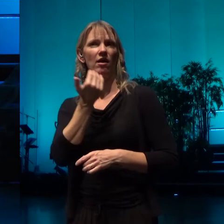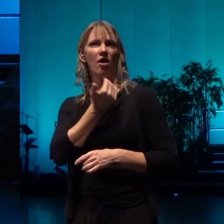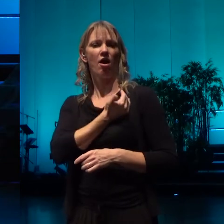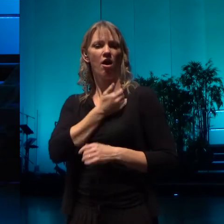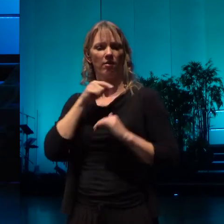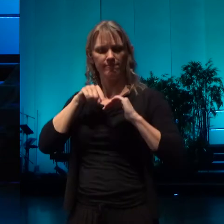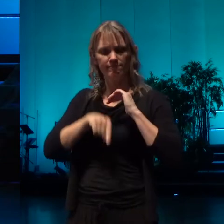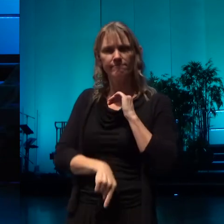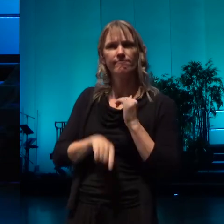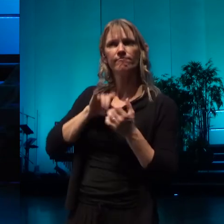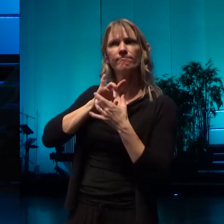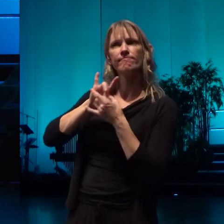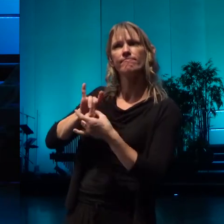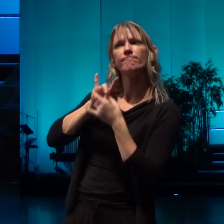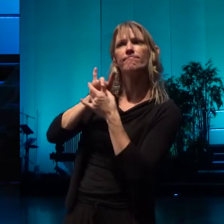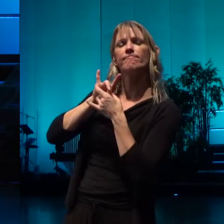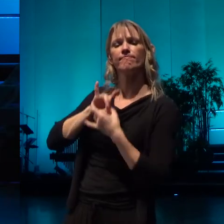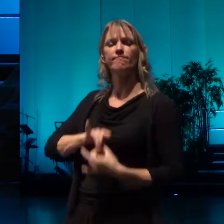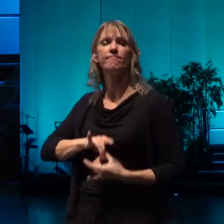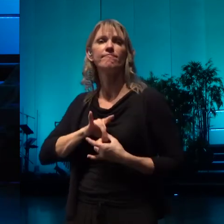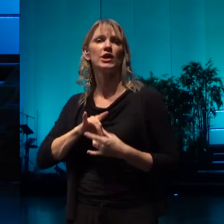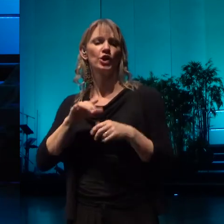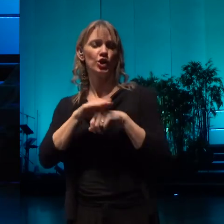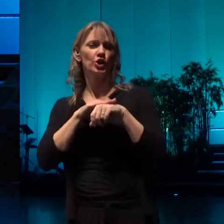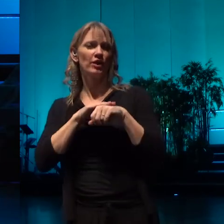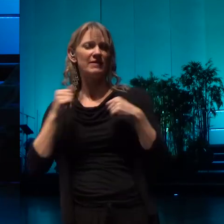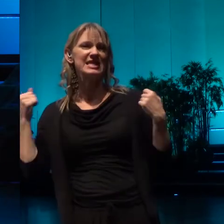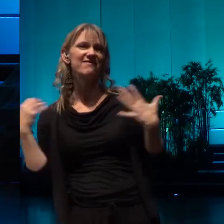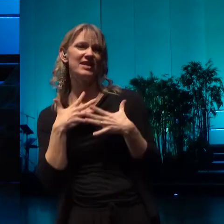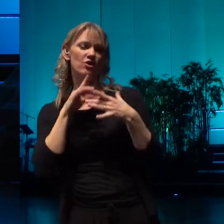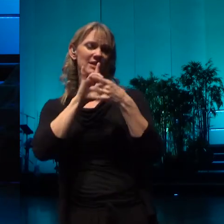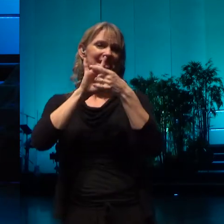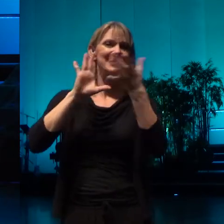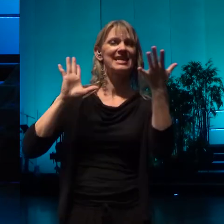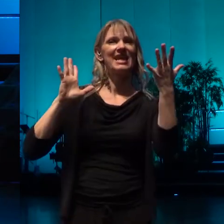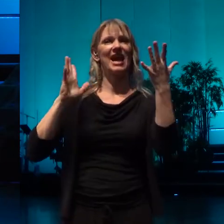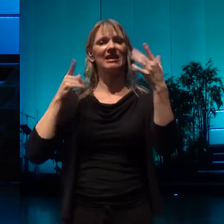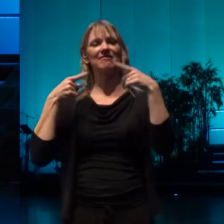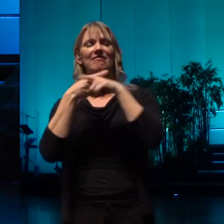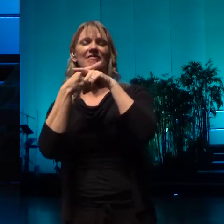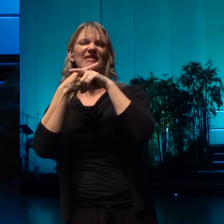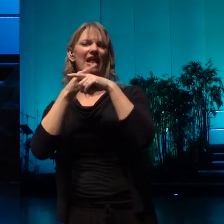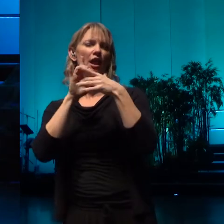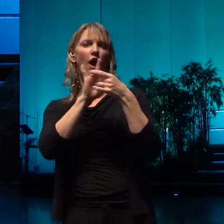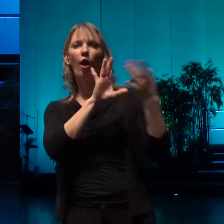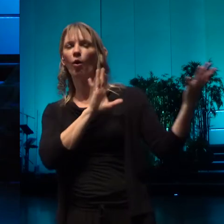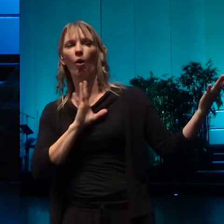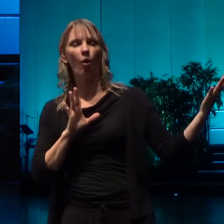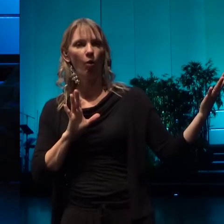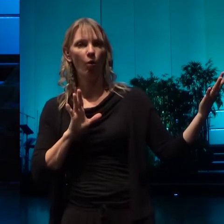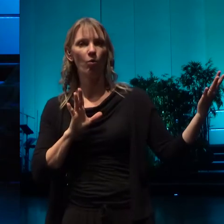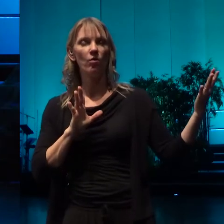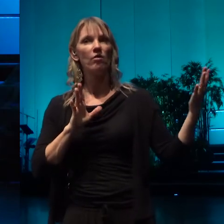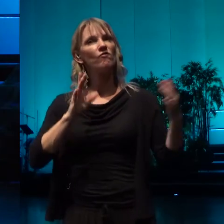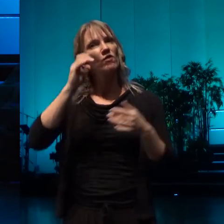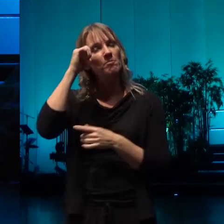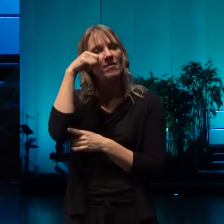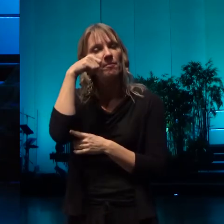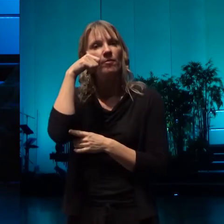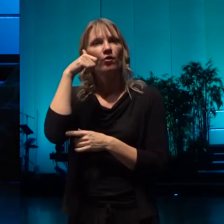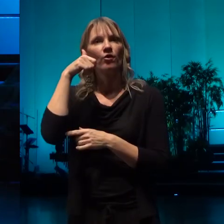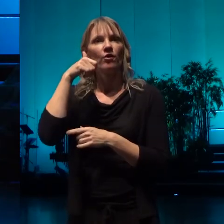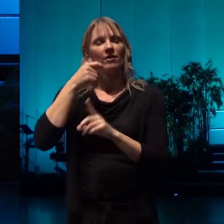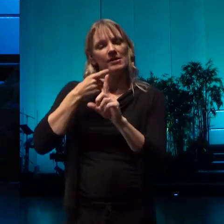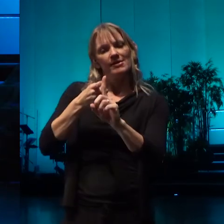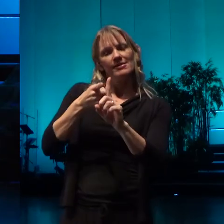getting rid of any surface fear or discord or disconnect, to remember the very fruit of learning